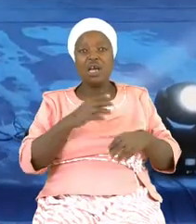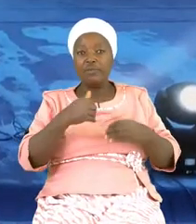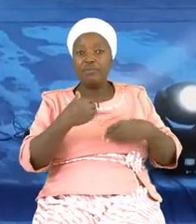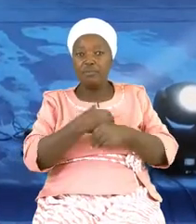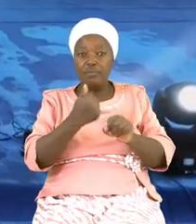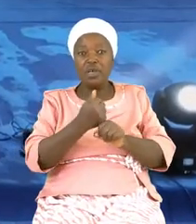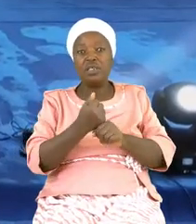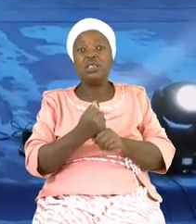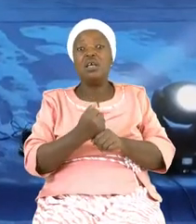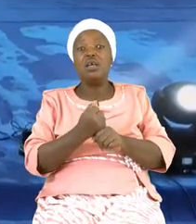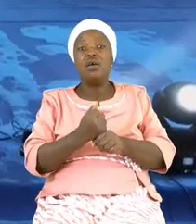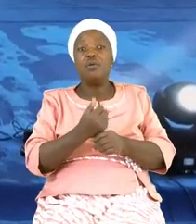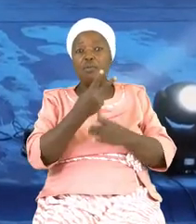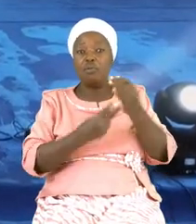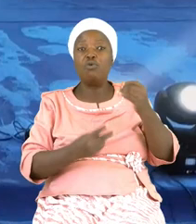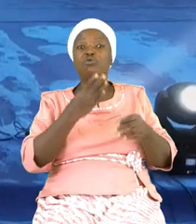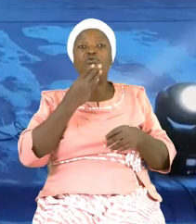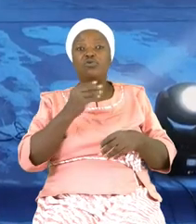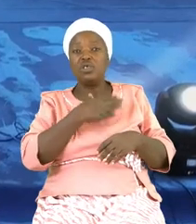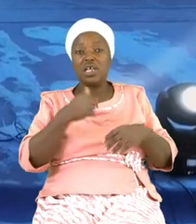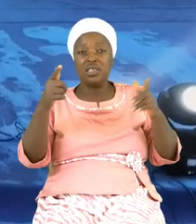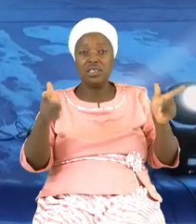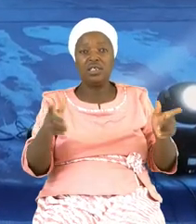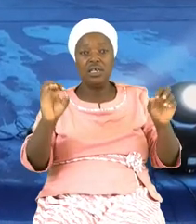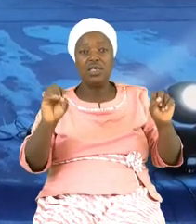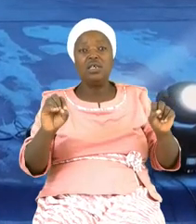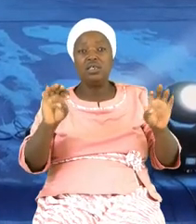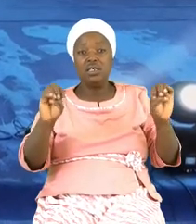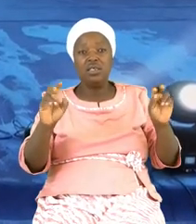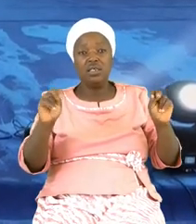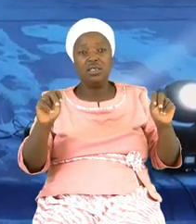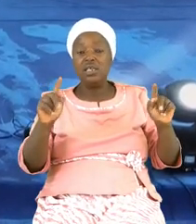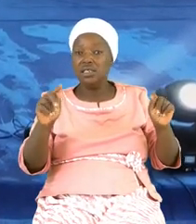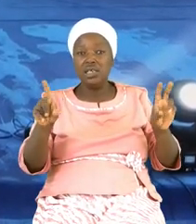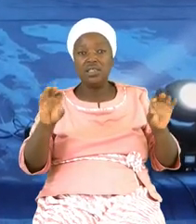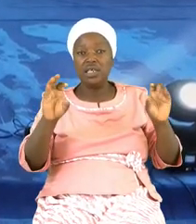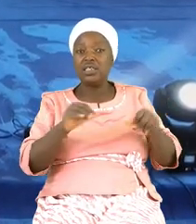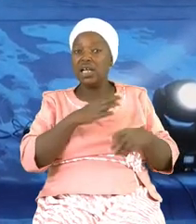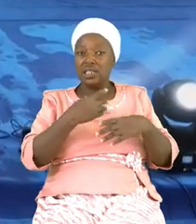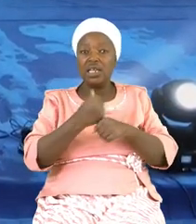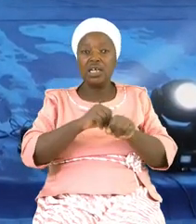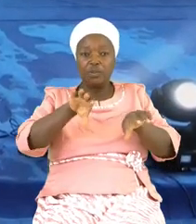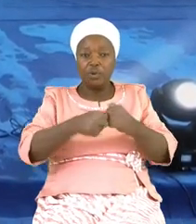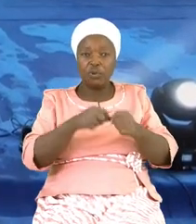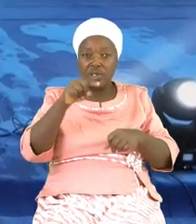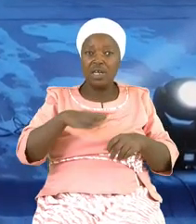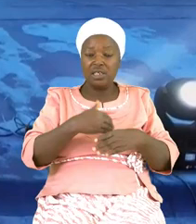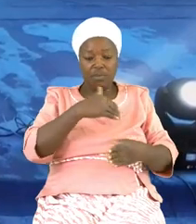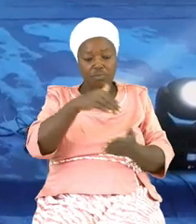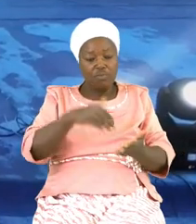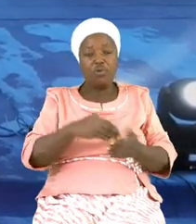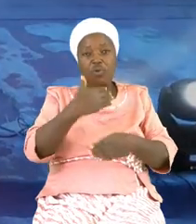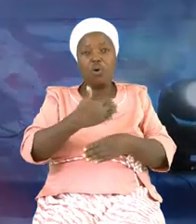made one. And he has broken down the middle wall of partition between